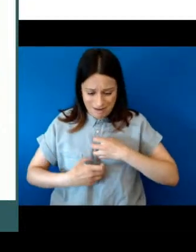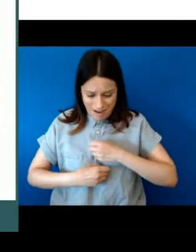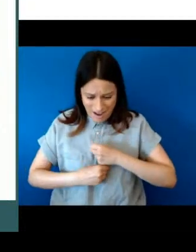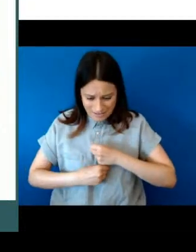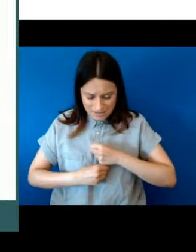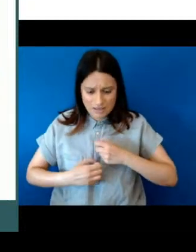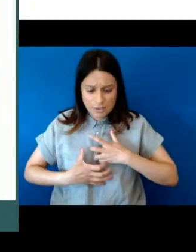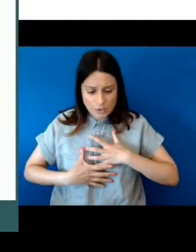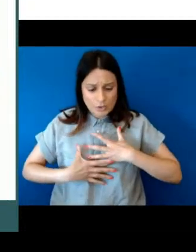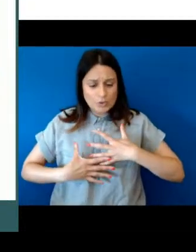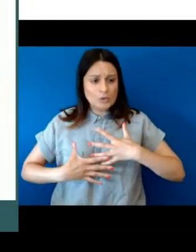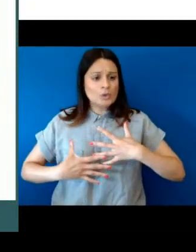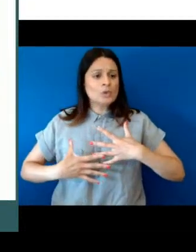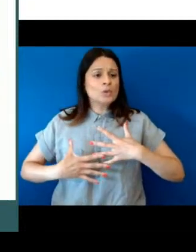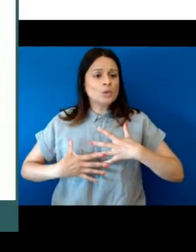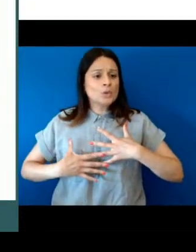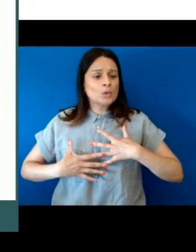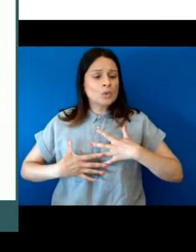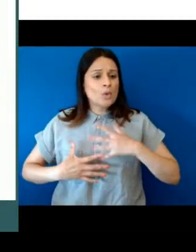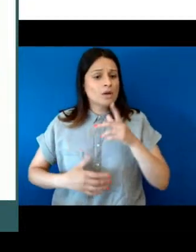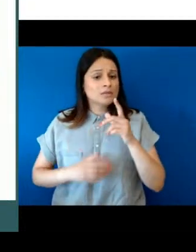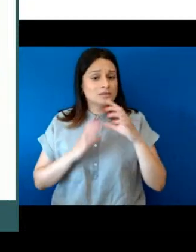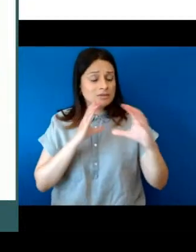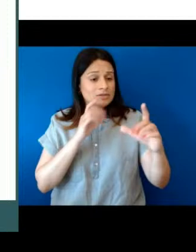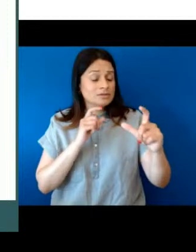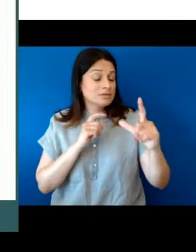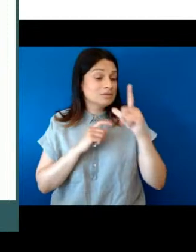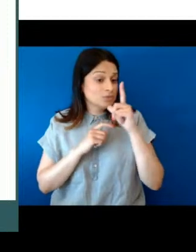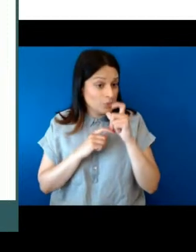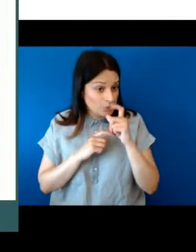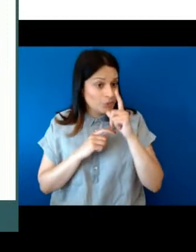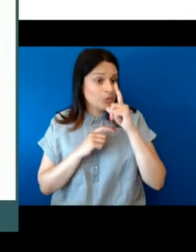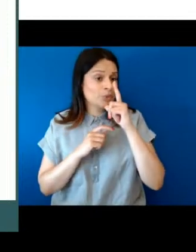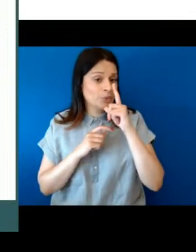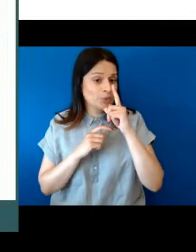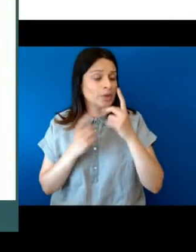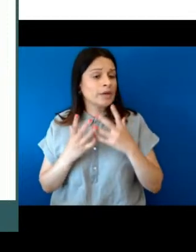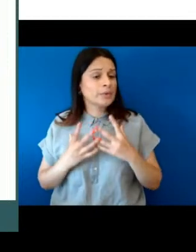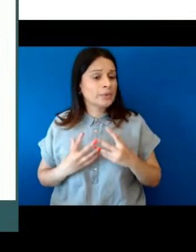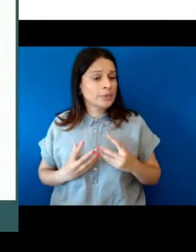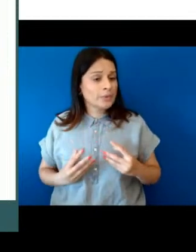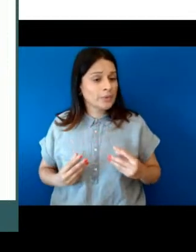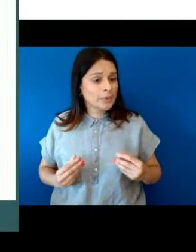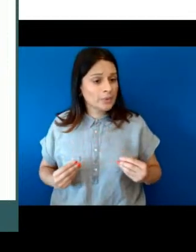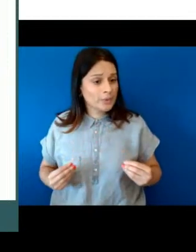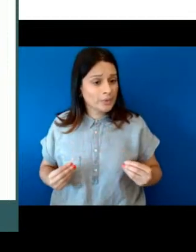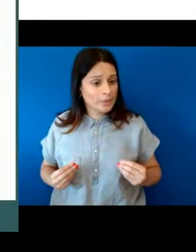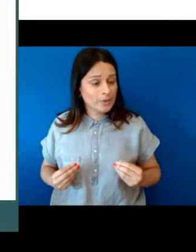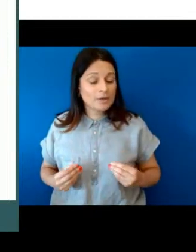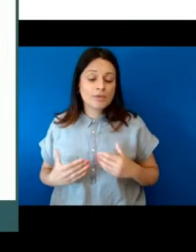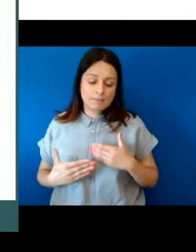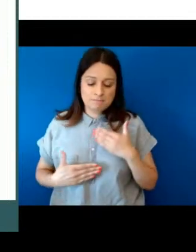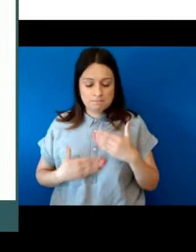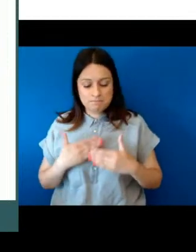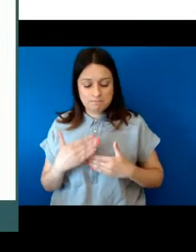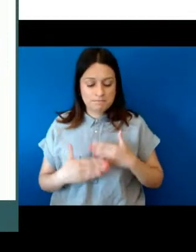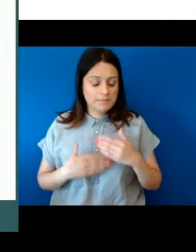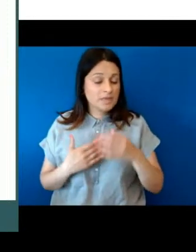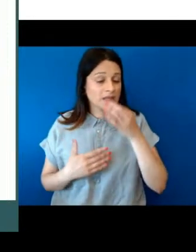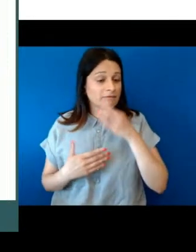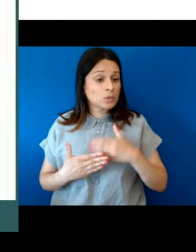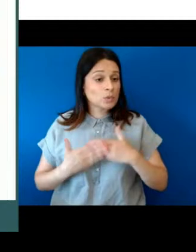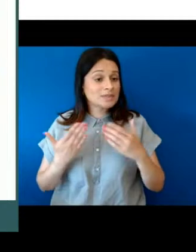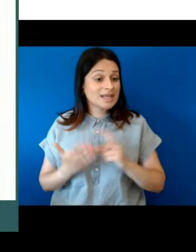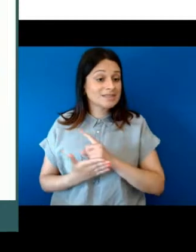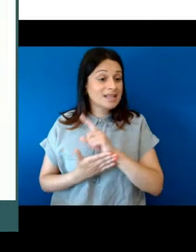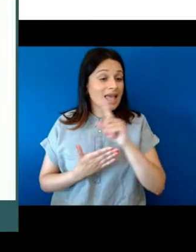their bronchodilator, that over the next few days they can get more, sort of their asthma